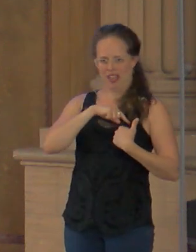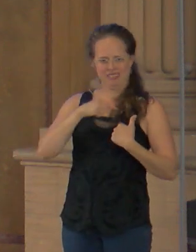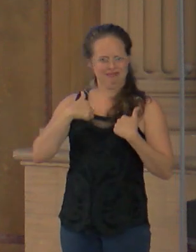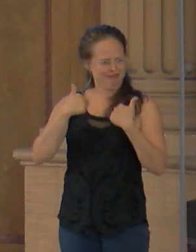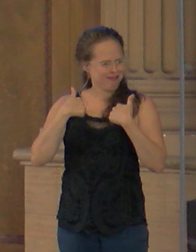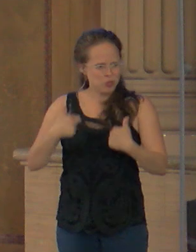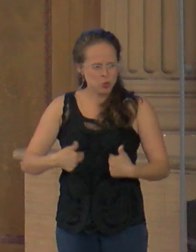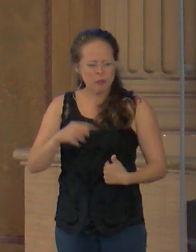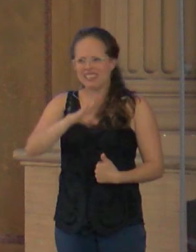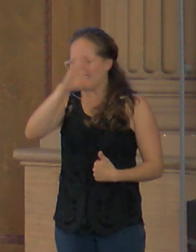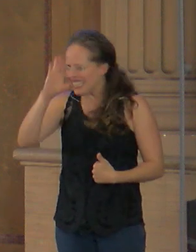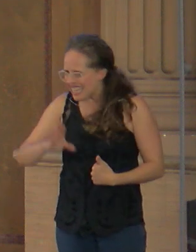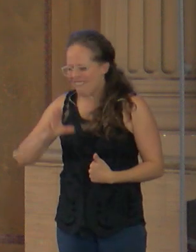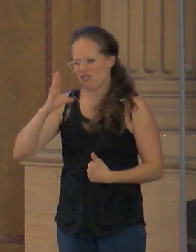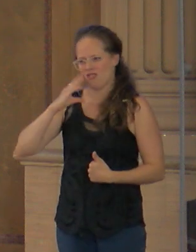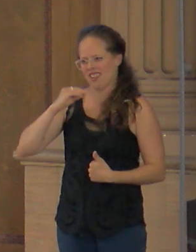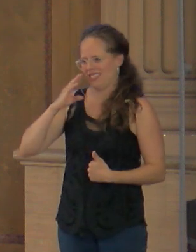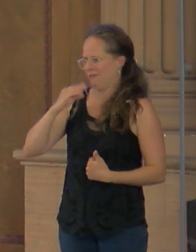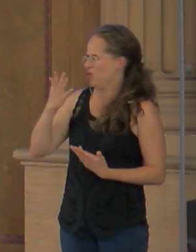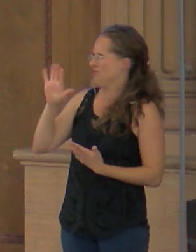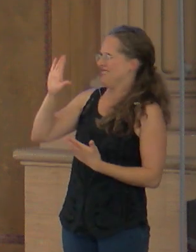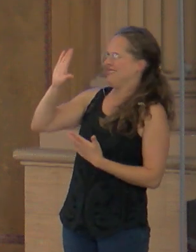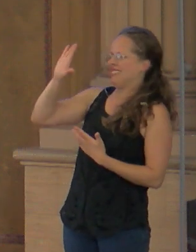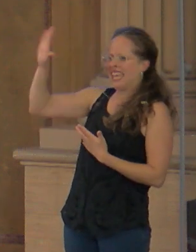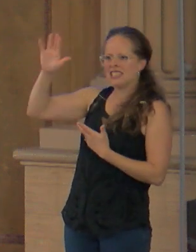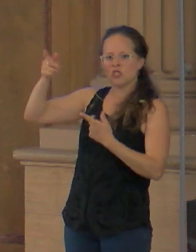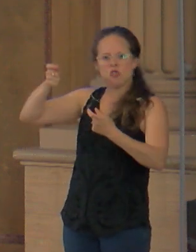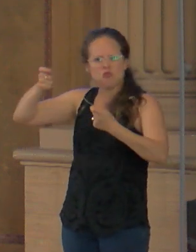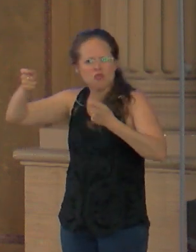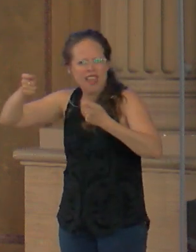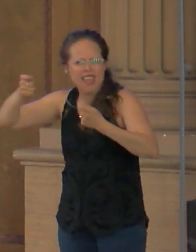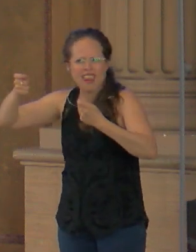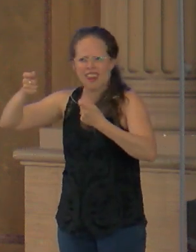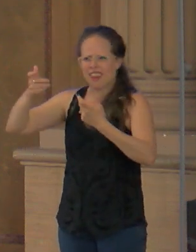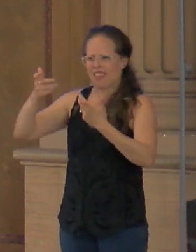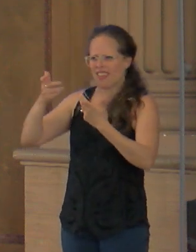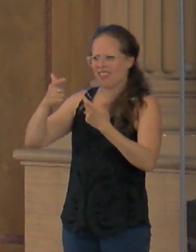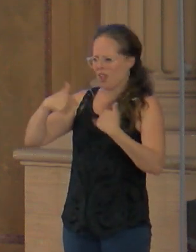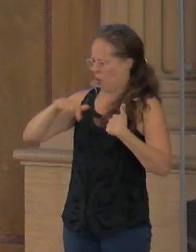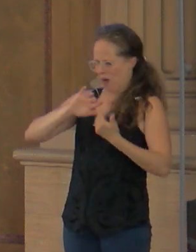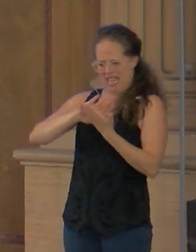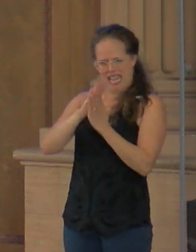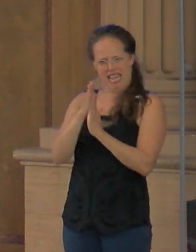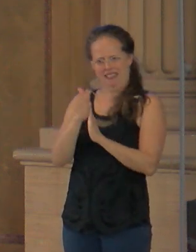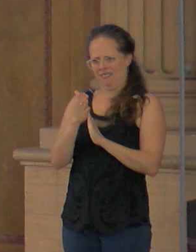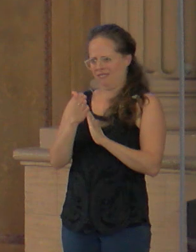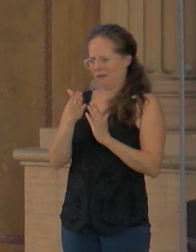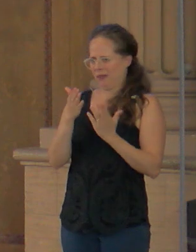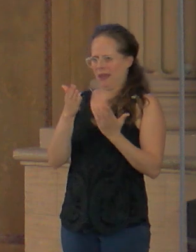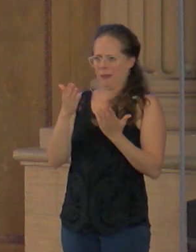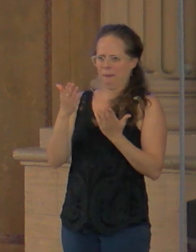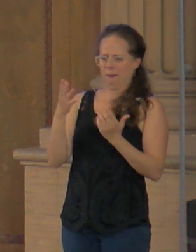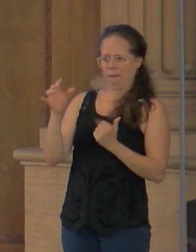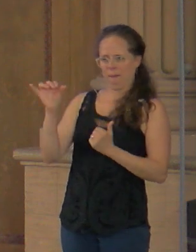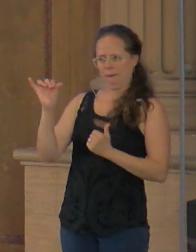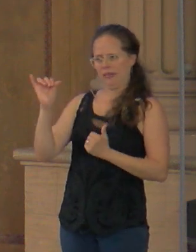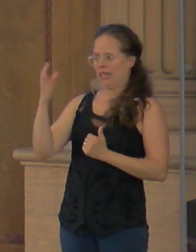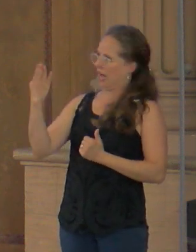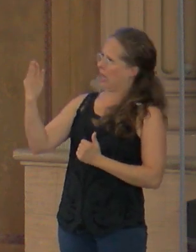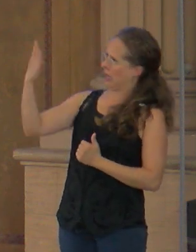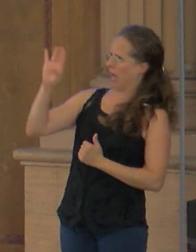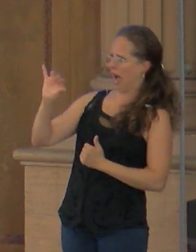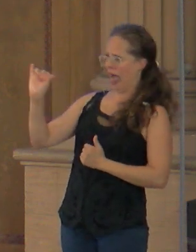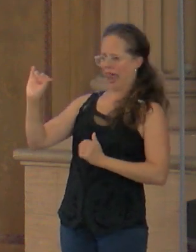get. We never rule over the universe. We never reach a godlike state in that regard. But other attributes of